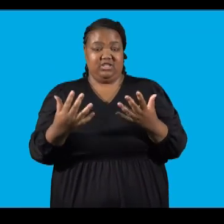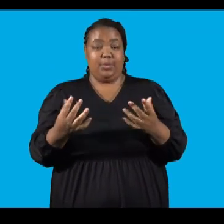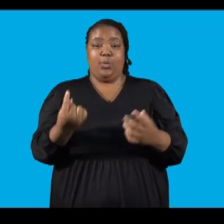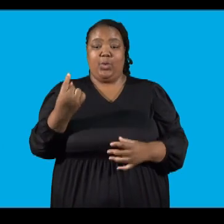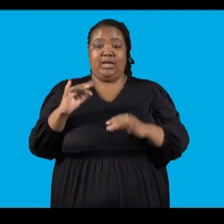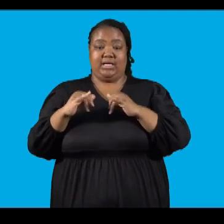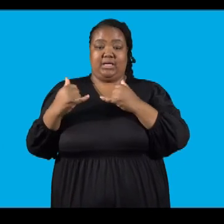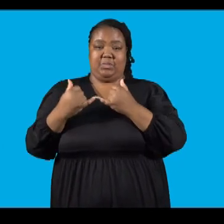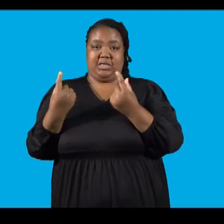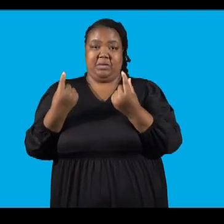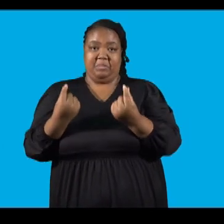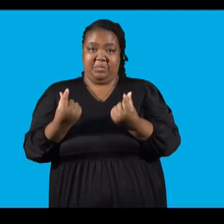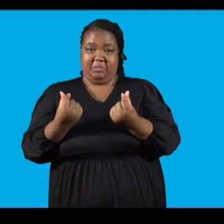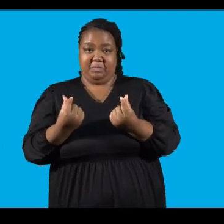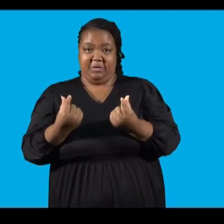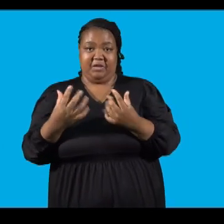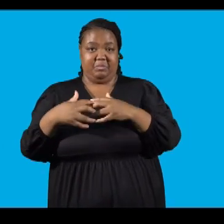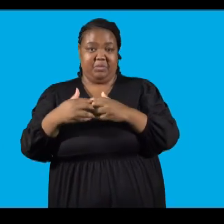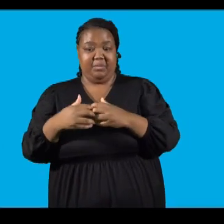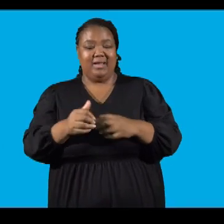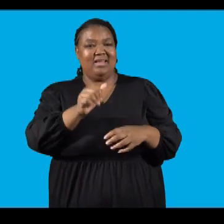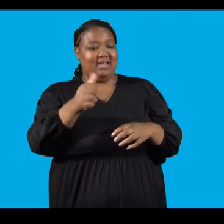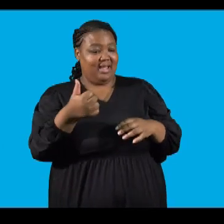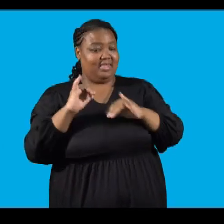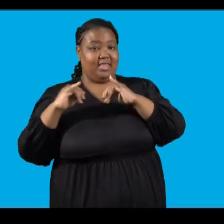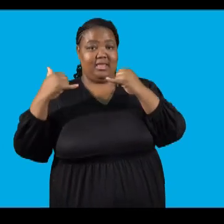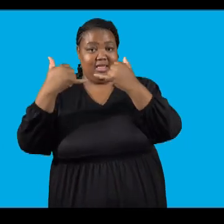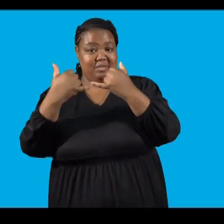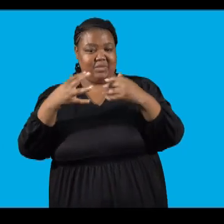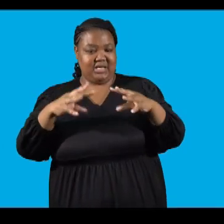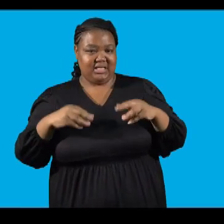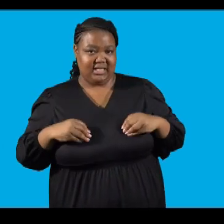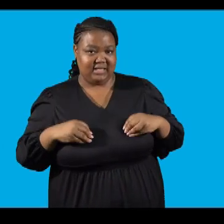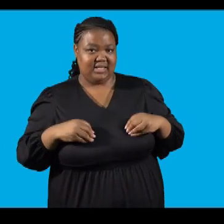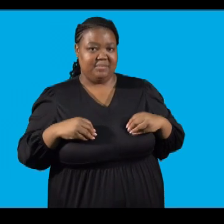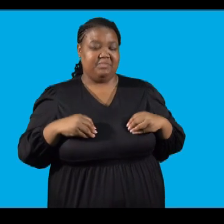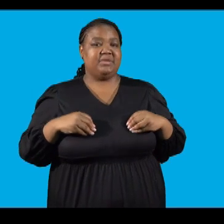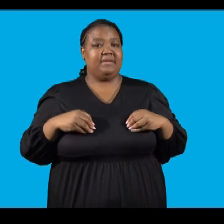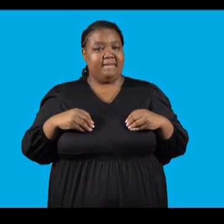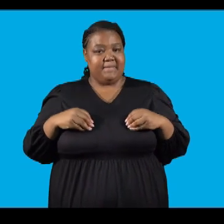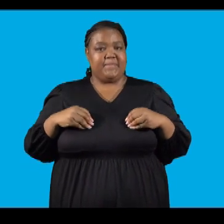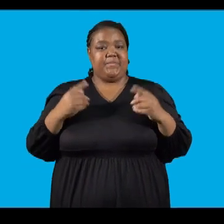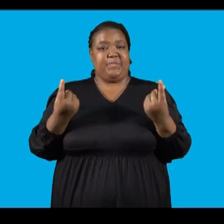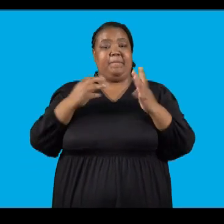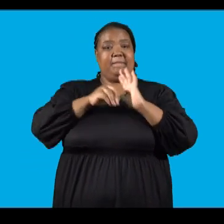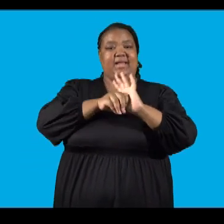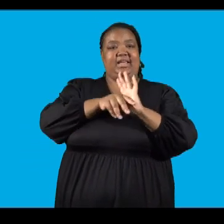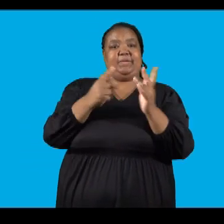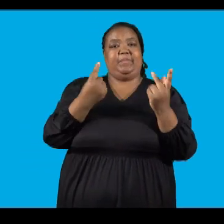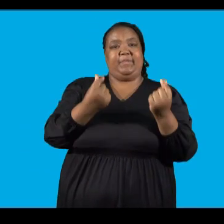one firm fixes a price and others accept it as the market price,